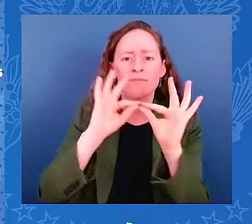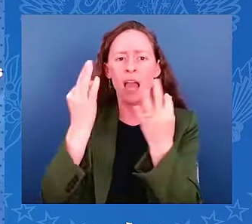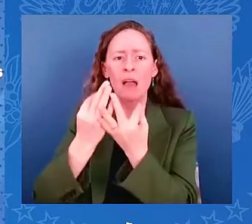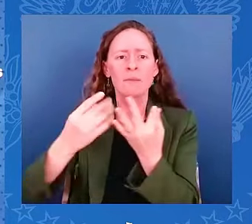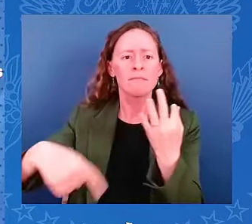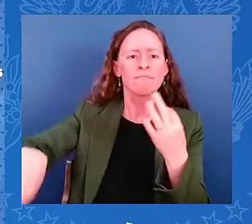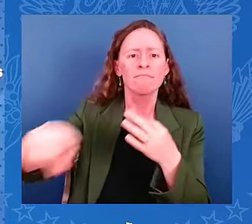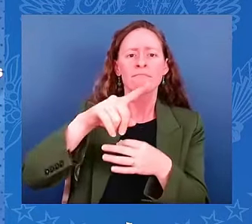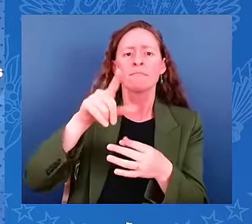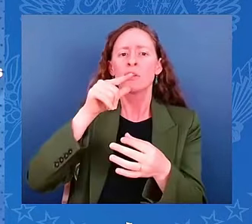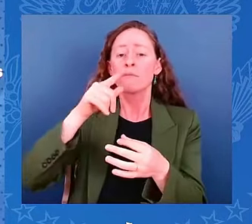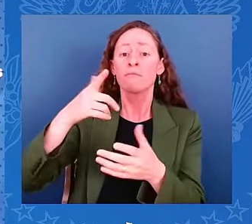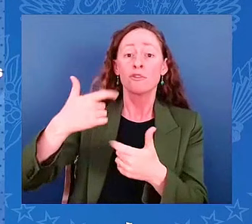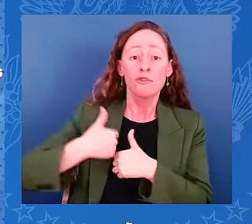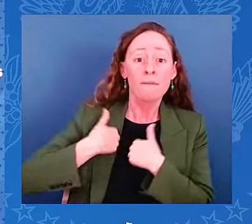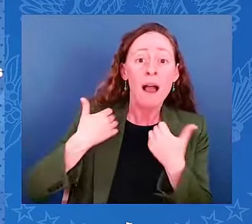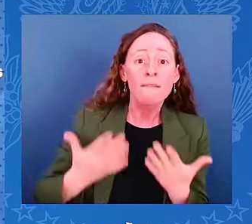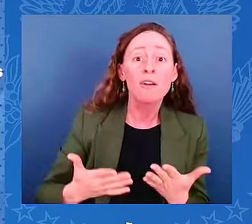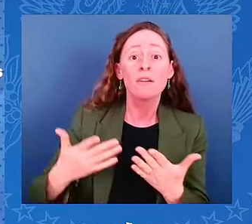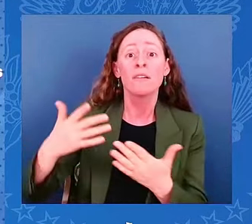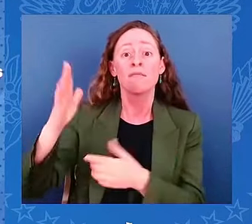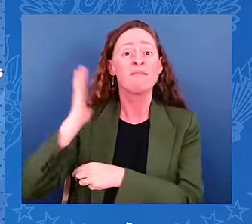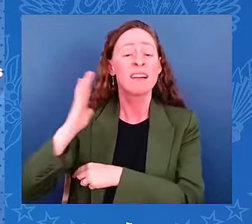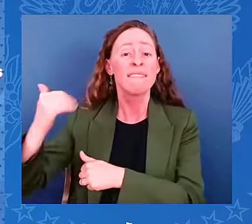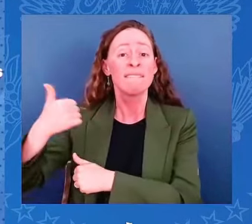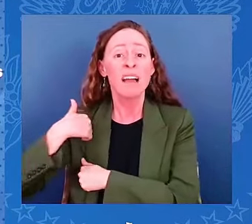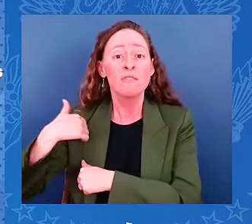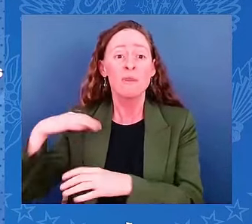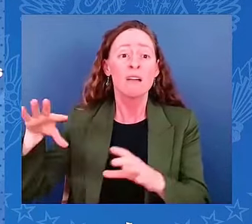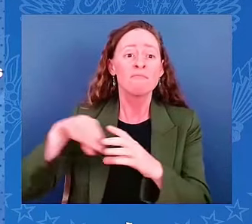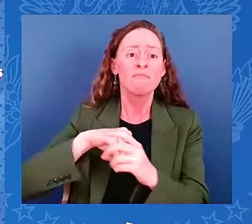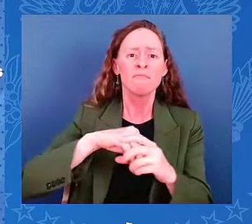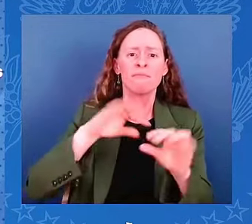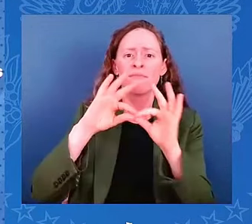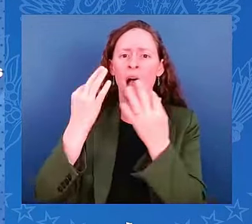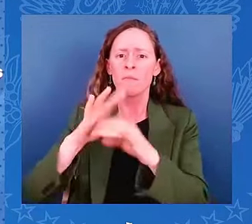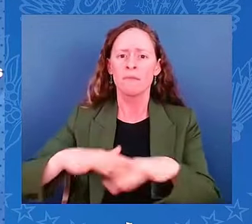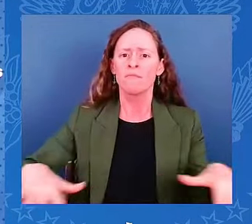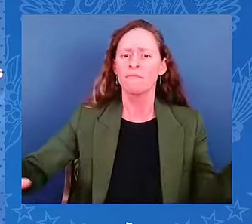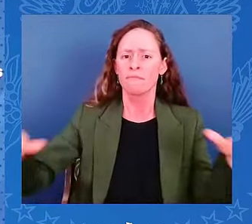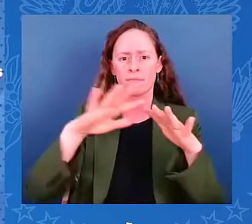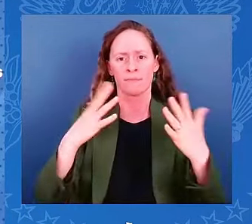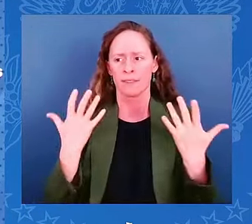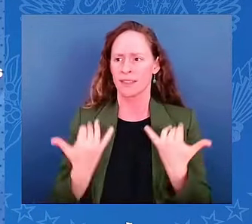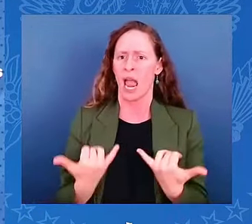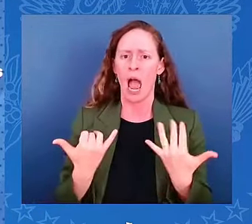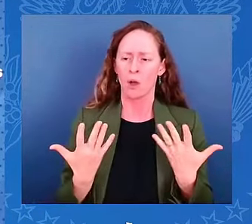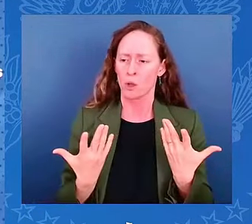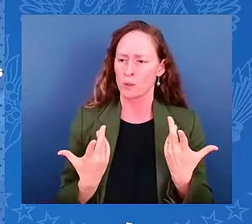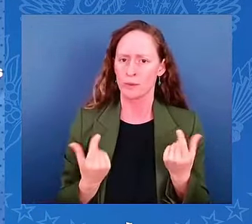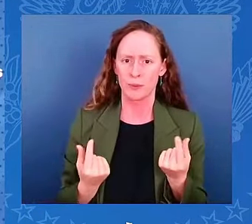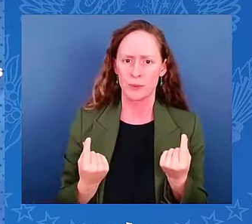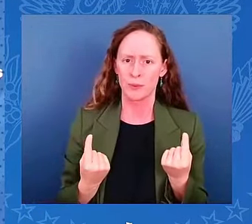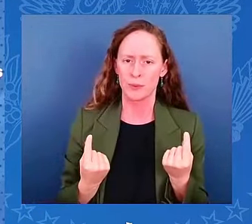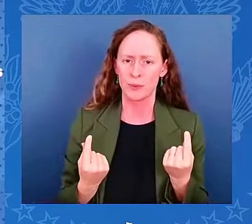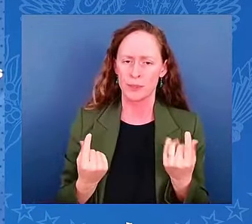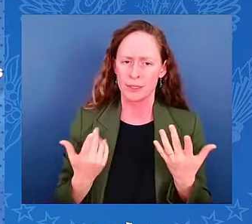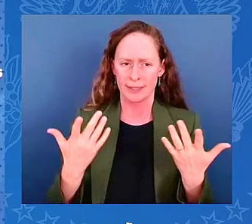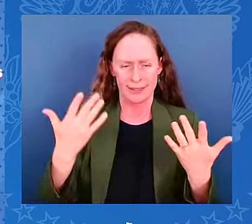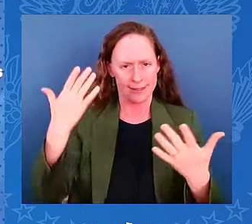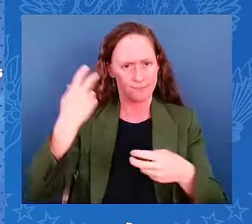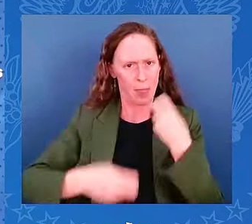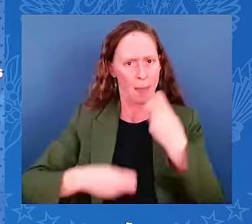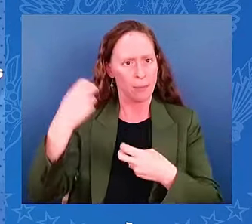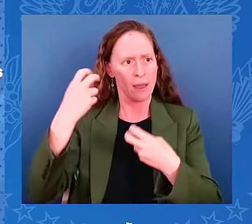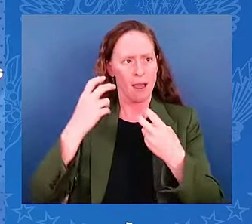you're determined to not focus on your anger, but on what you can do. Look, folks, you've helped power a movement that is turning this